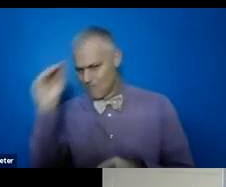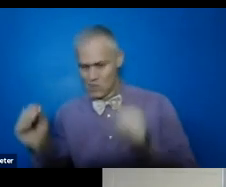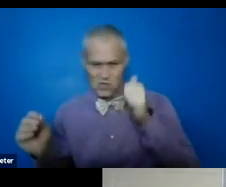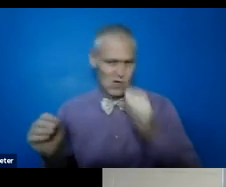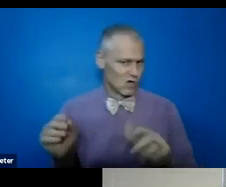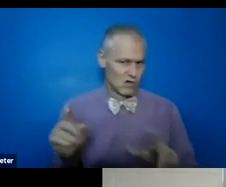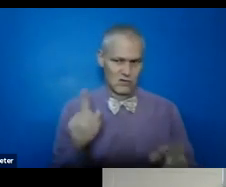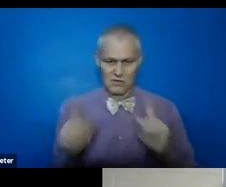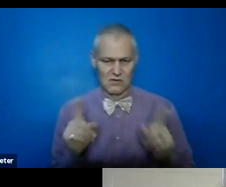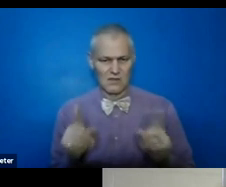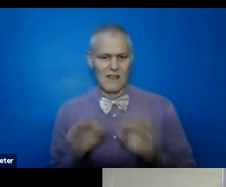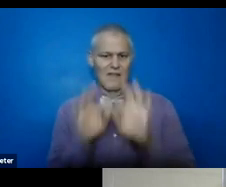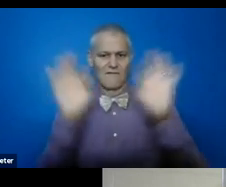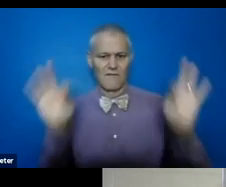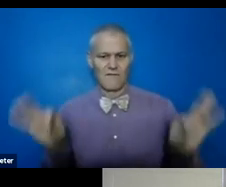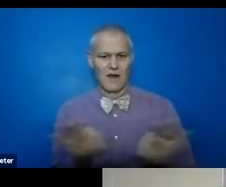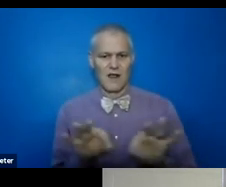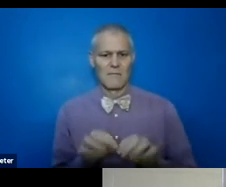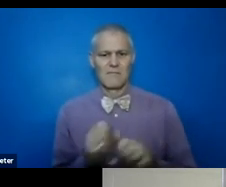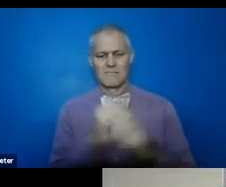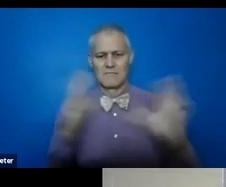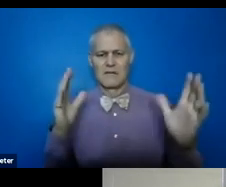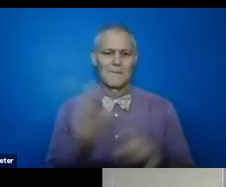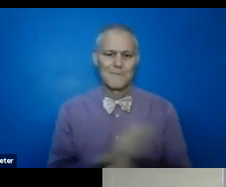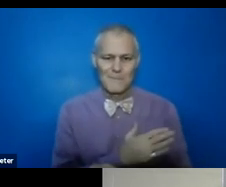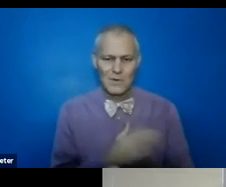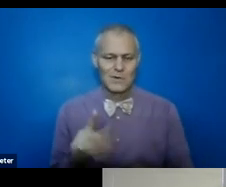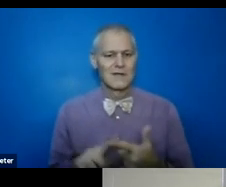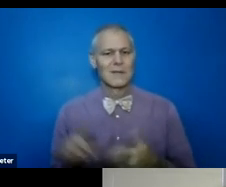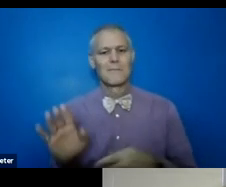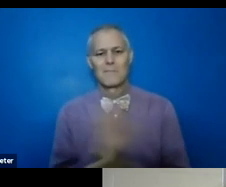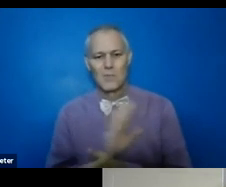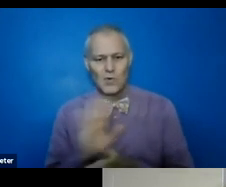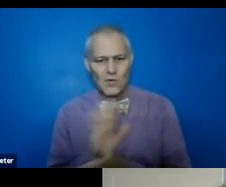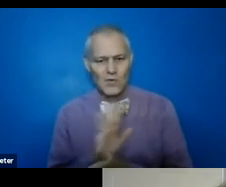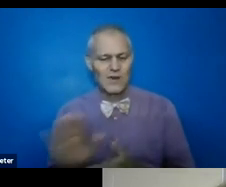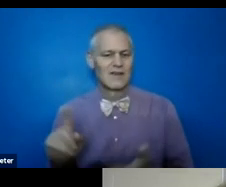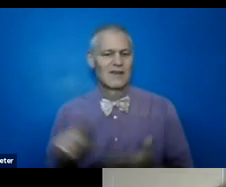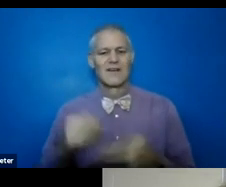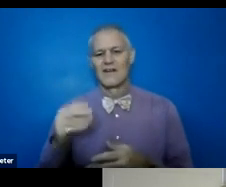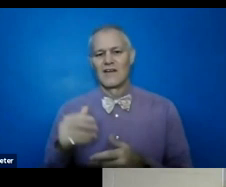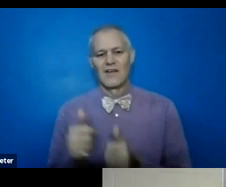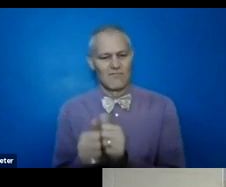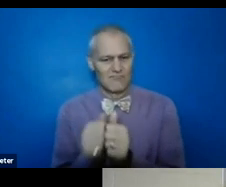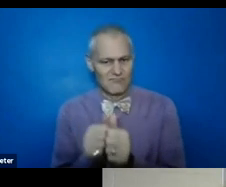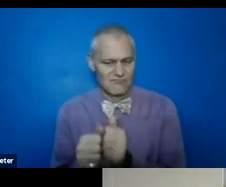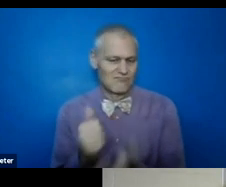girls is the framework of music, movies, videos, and your environment. What are those three